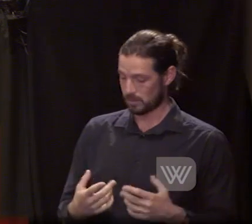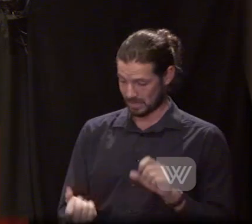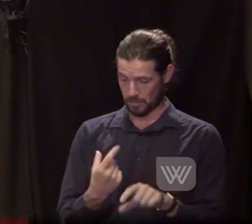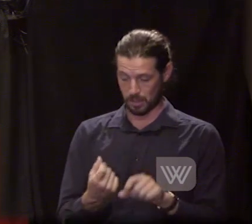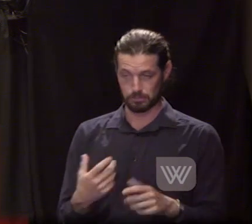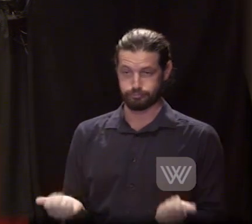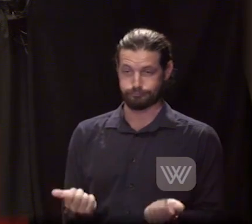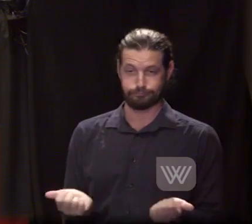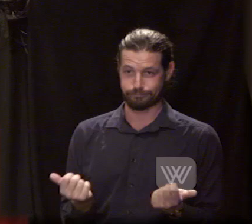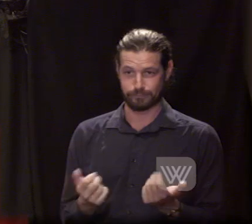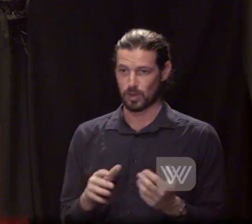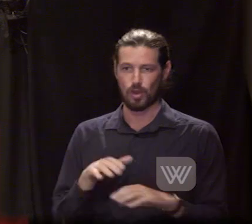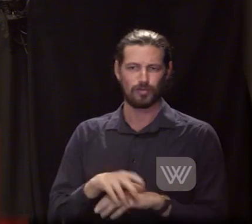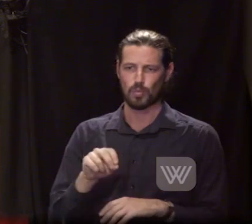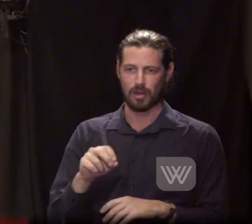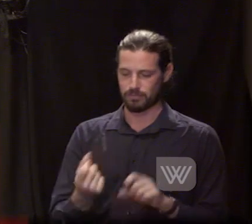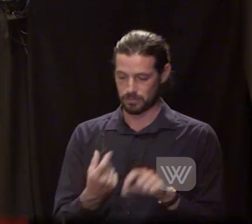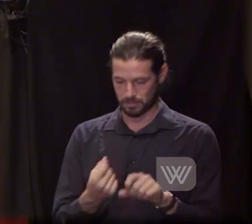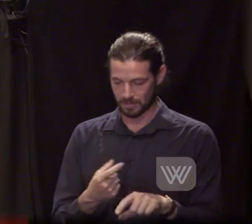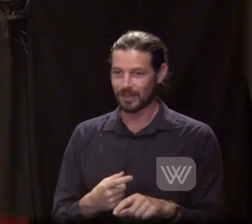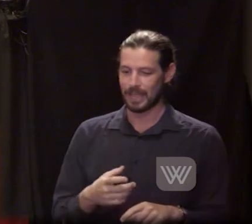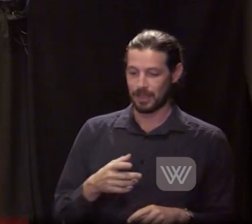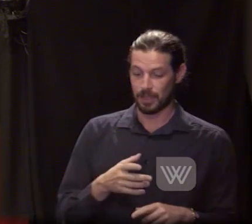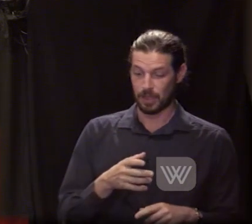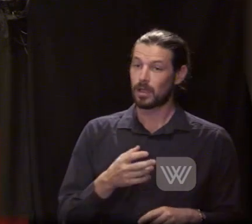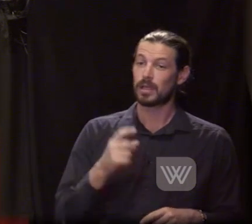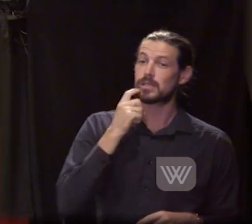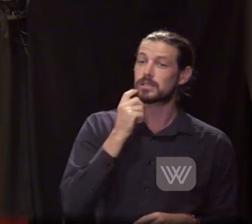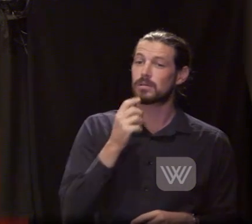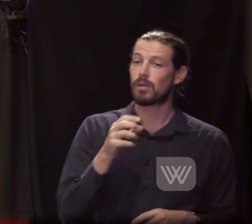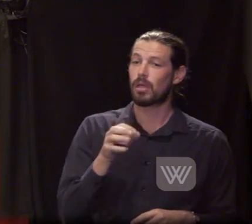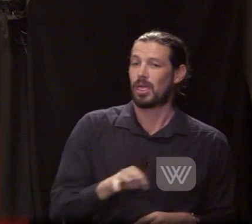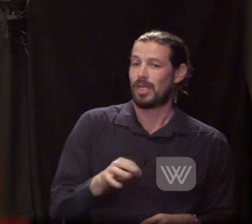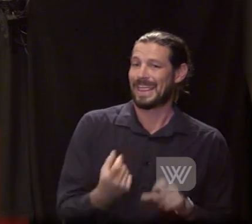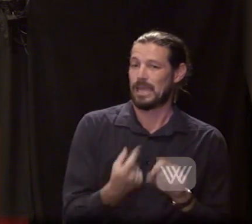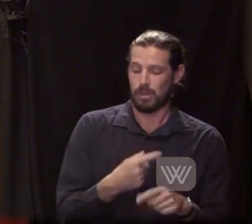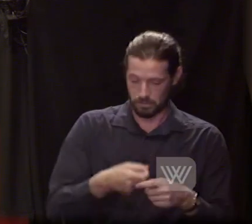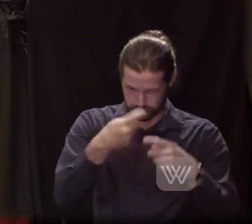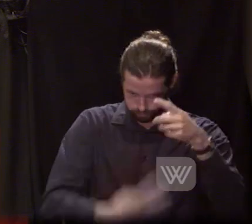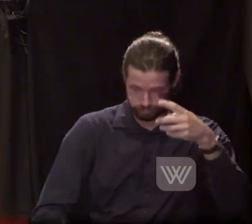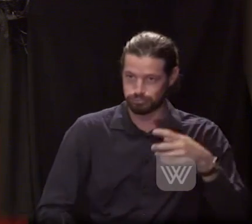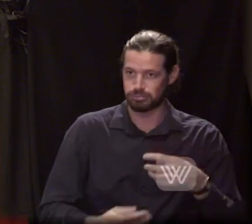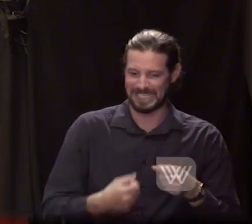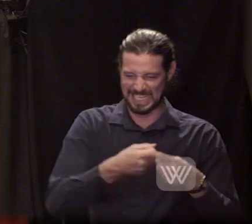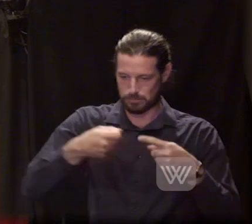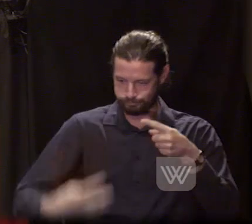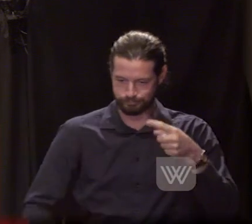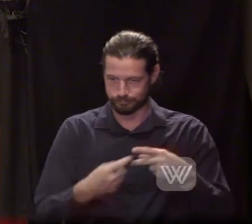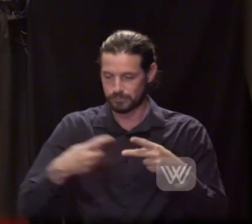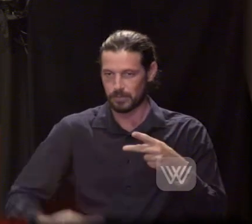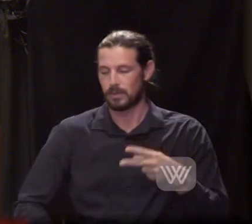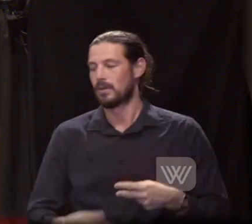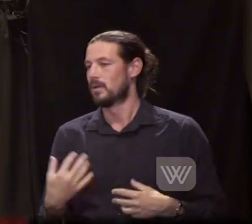inbox. And it's not just like an email that says, oh, hey, good morning. It's like, you need to do all these things. And I was like, oh my gosh, it's going to take me all day to get through